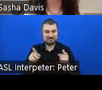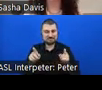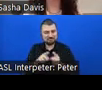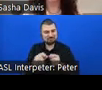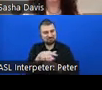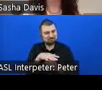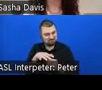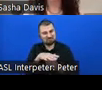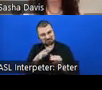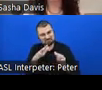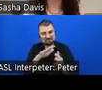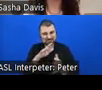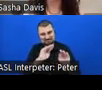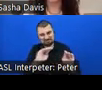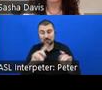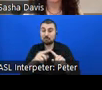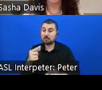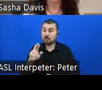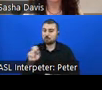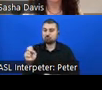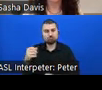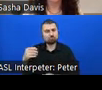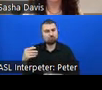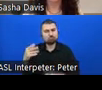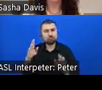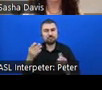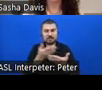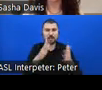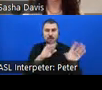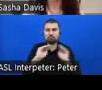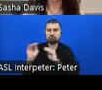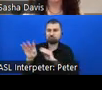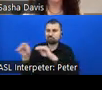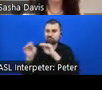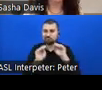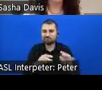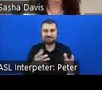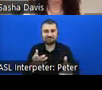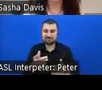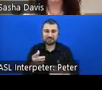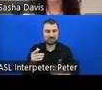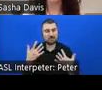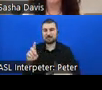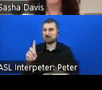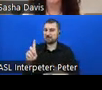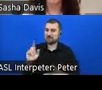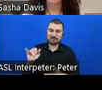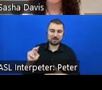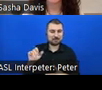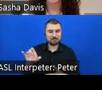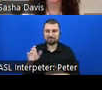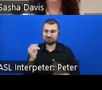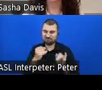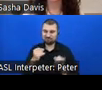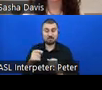locations. However, the Grosses did move things around. They were dynamic individuals, and they had the